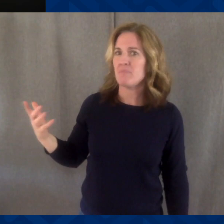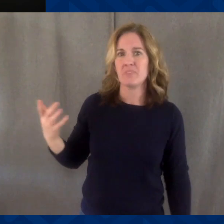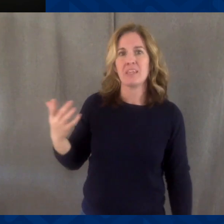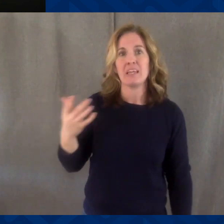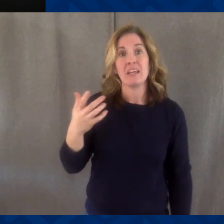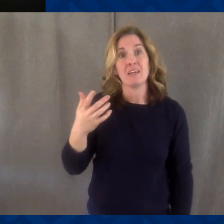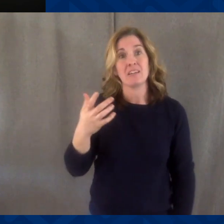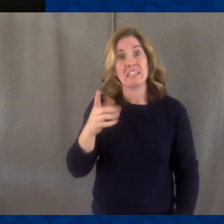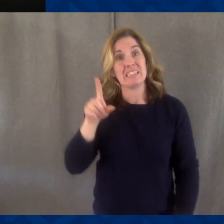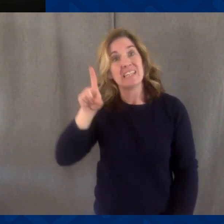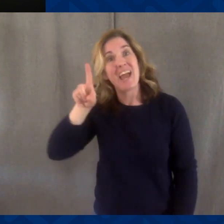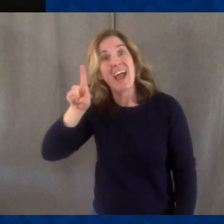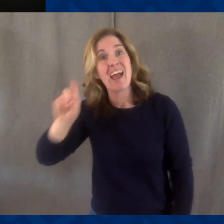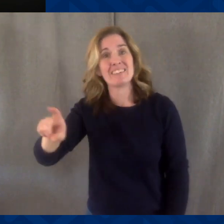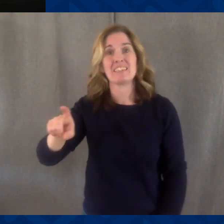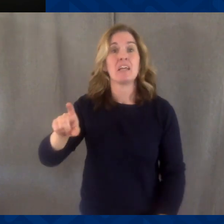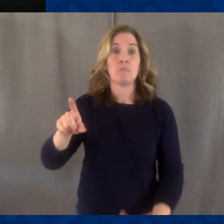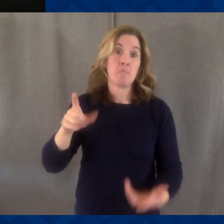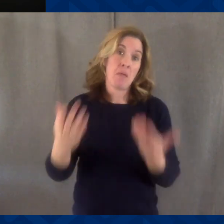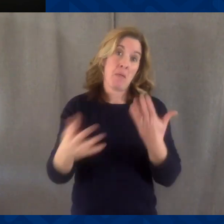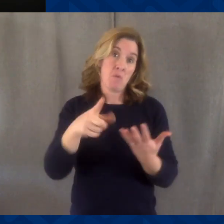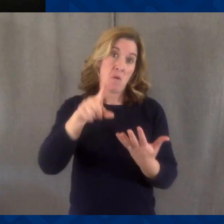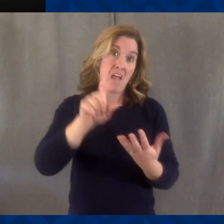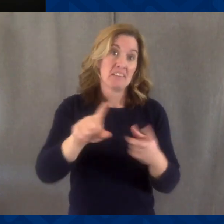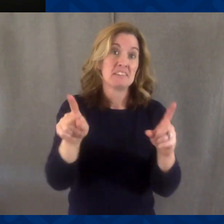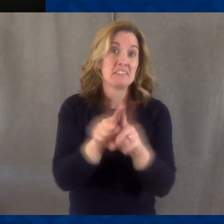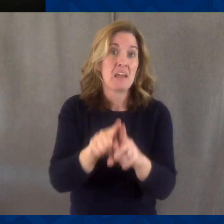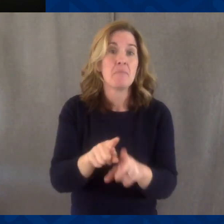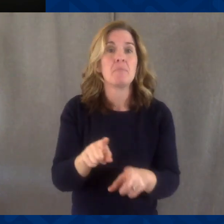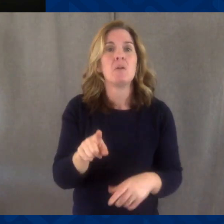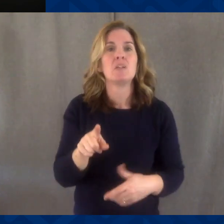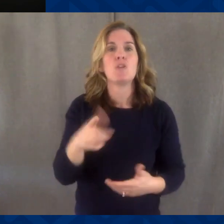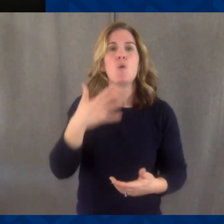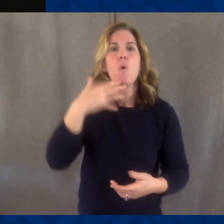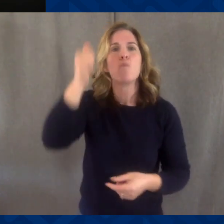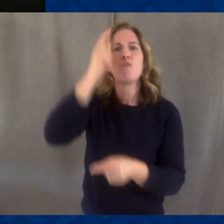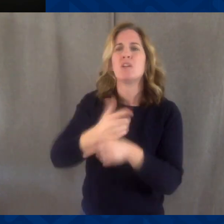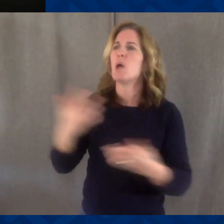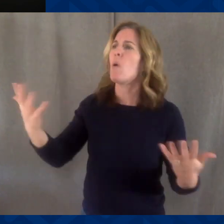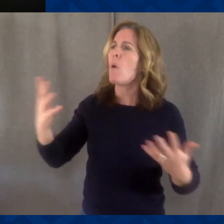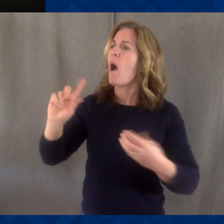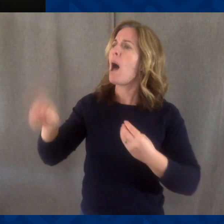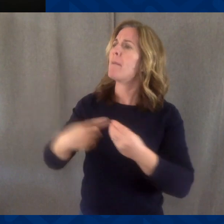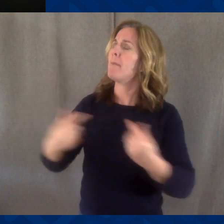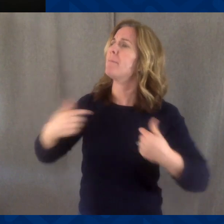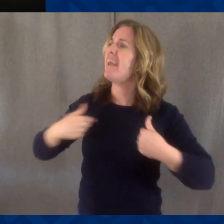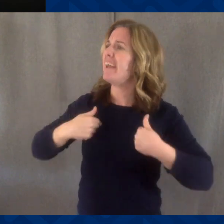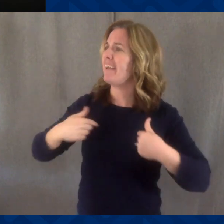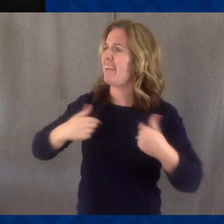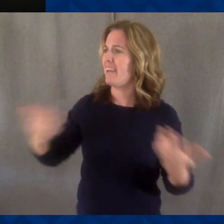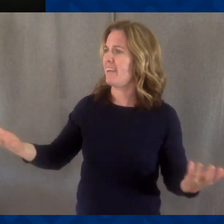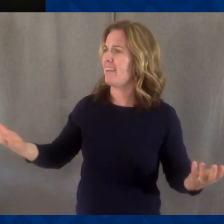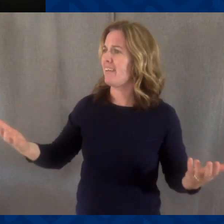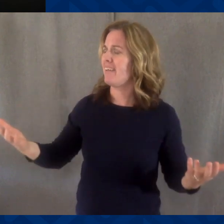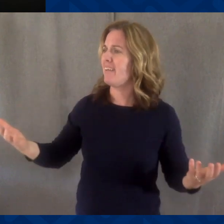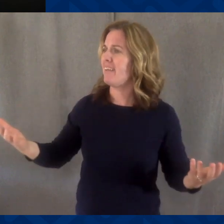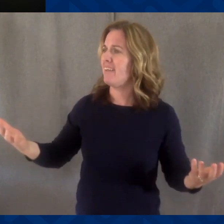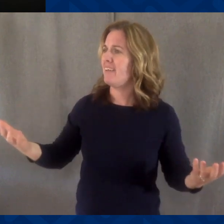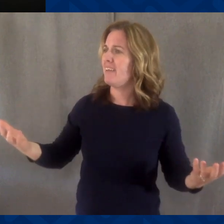that many of you might be asking of yourself today. The older brother is asking, what about me? What